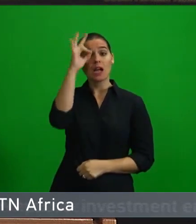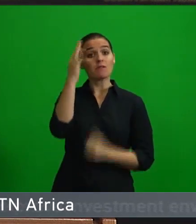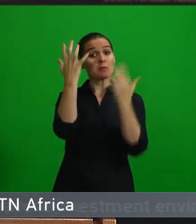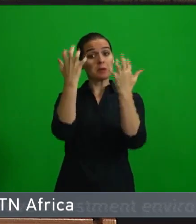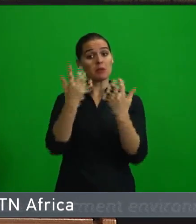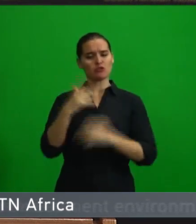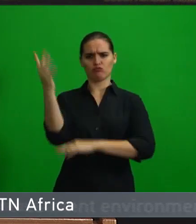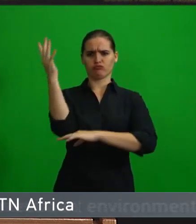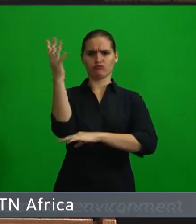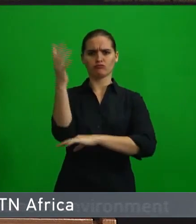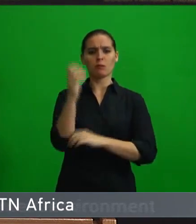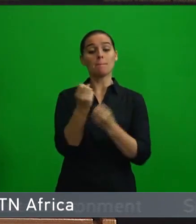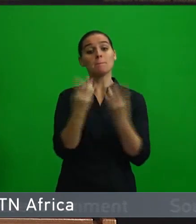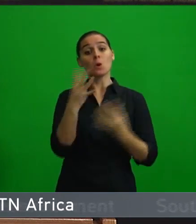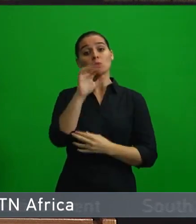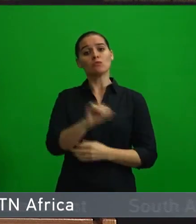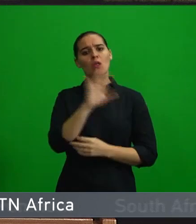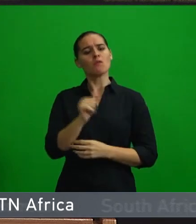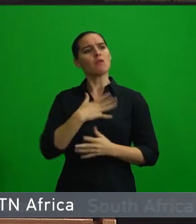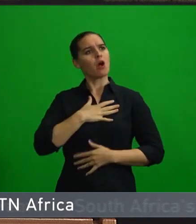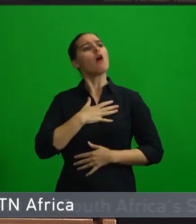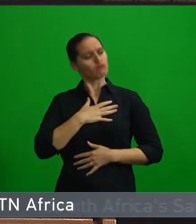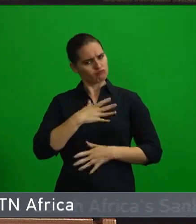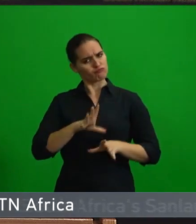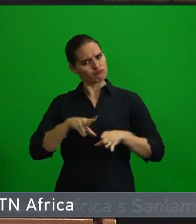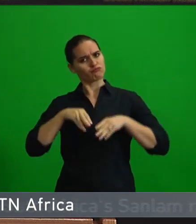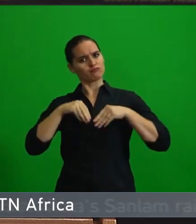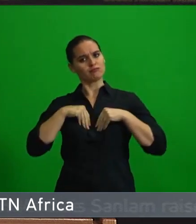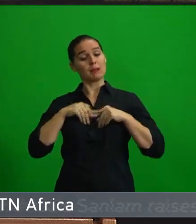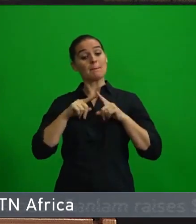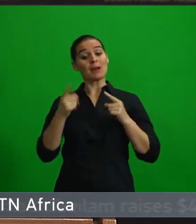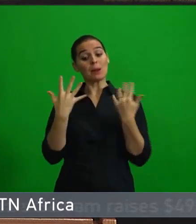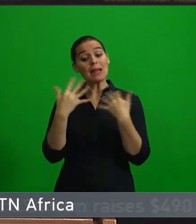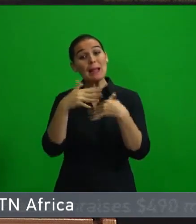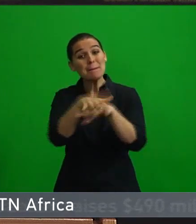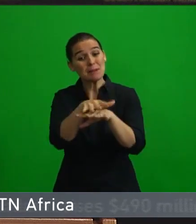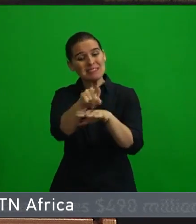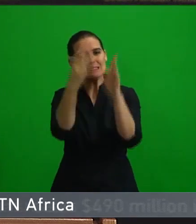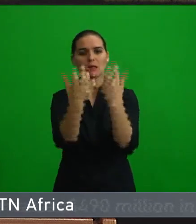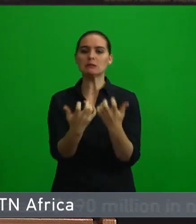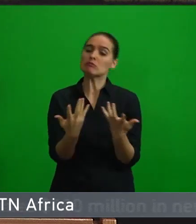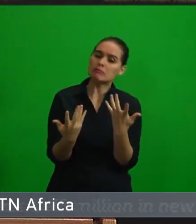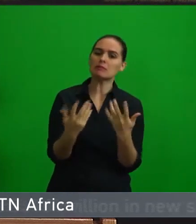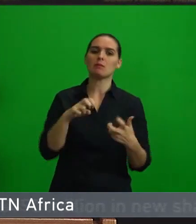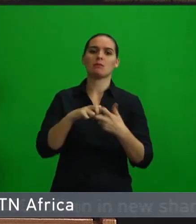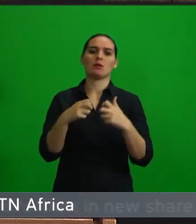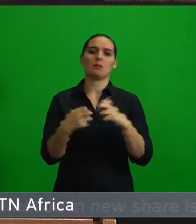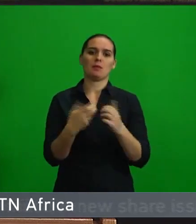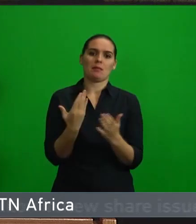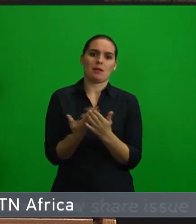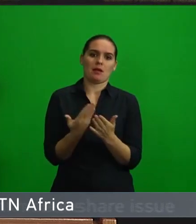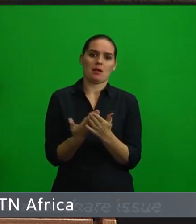well received, but implementation risks remain. While the recent sovereign ratings outcome was positive for the